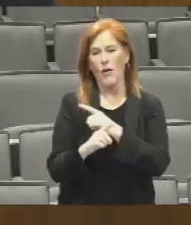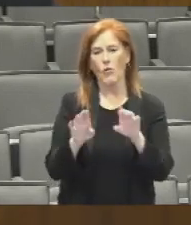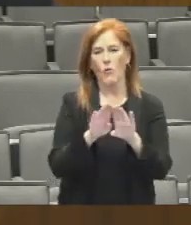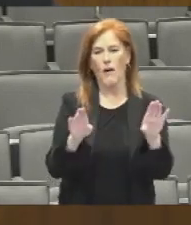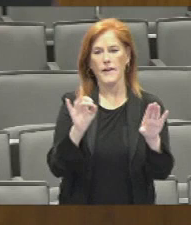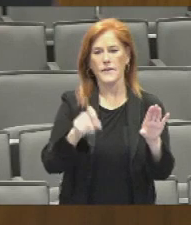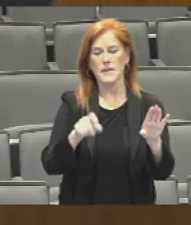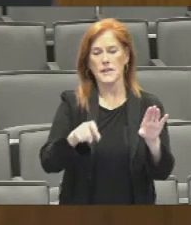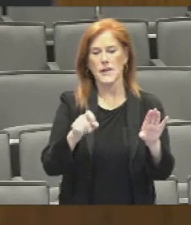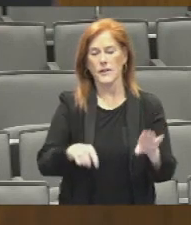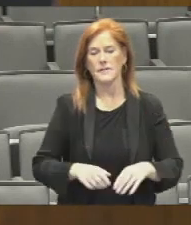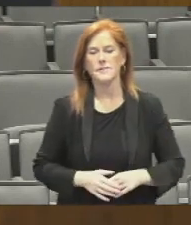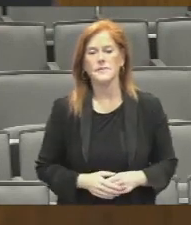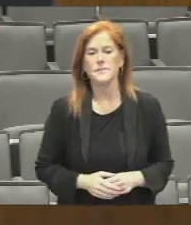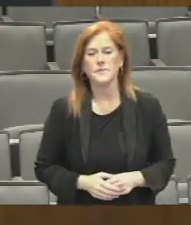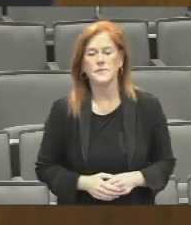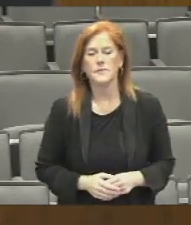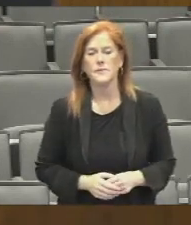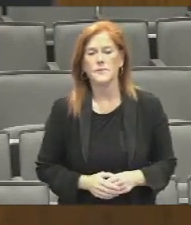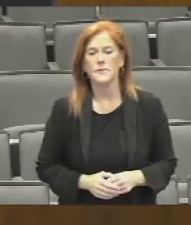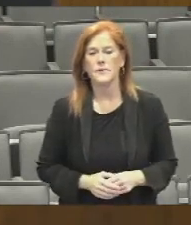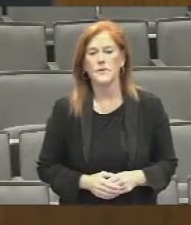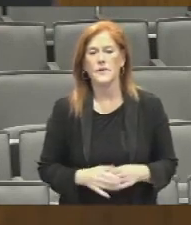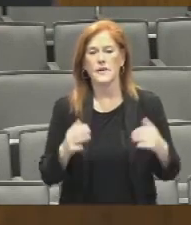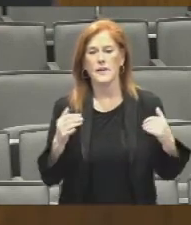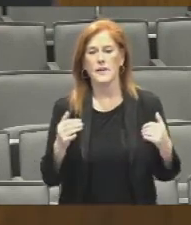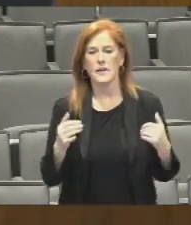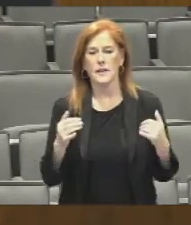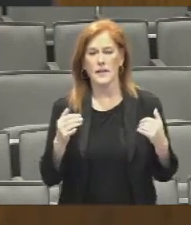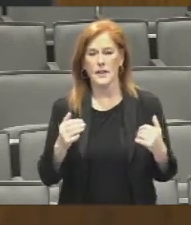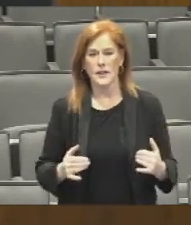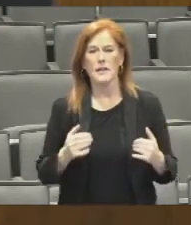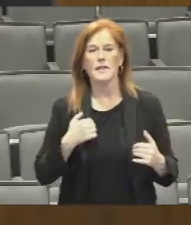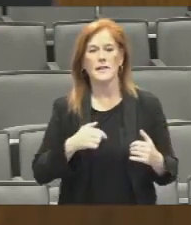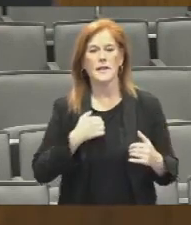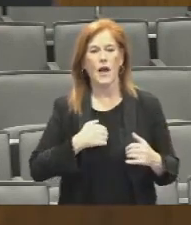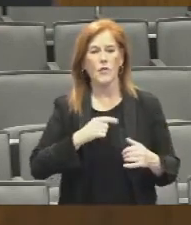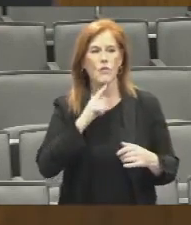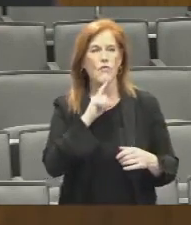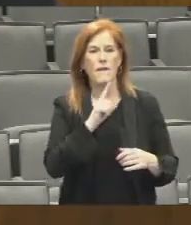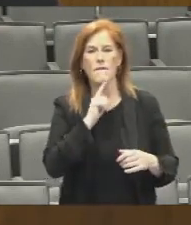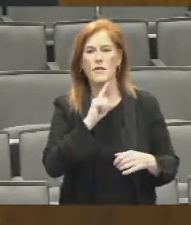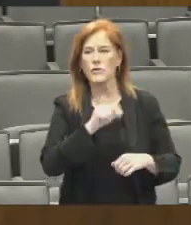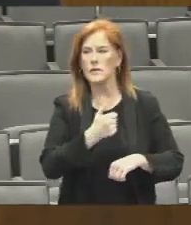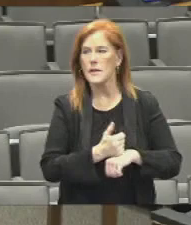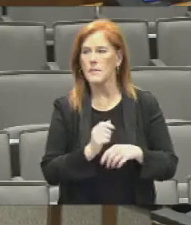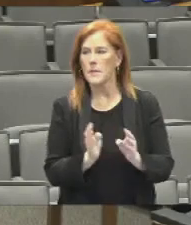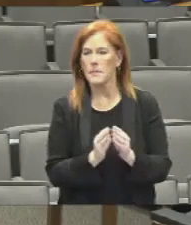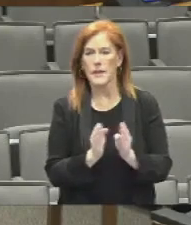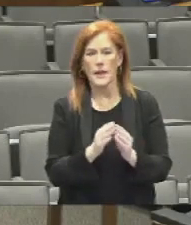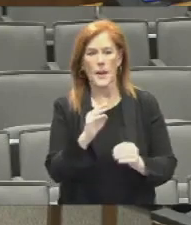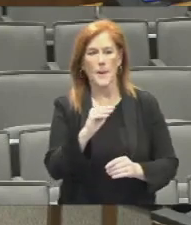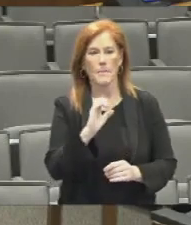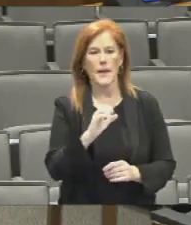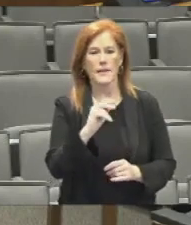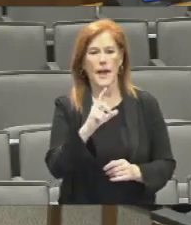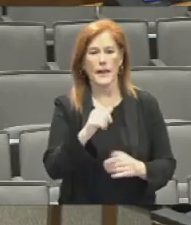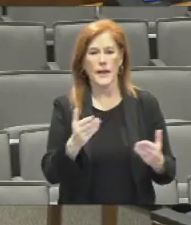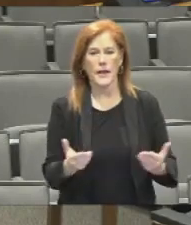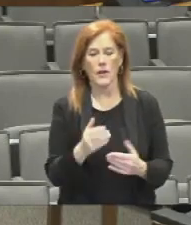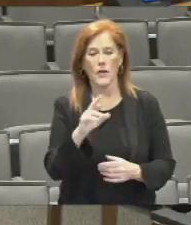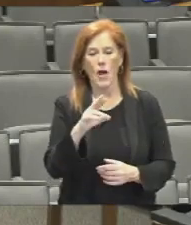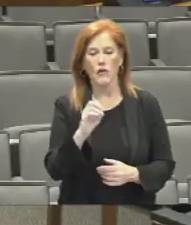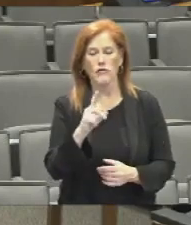it. For that, and now we'll call to order the meeting. Sunday. Okay. McNally. Here.